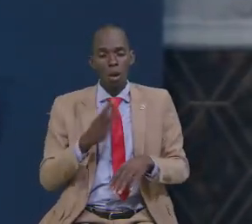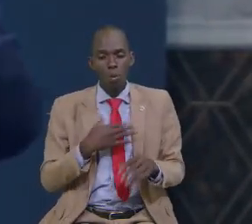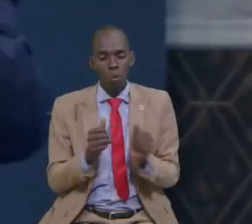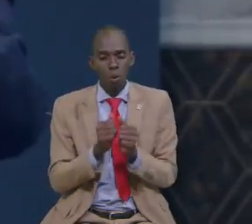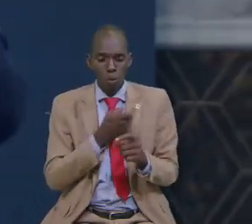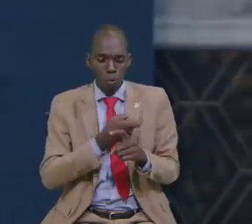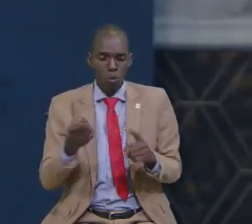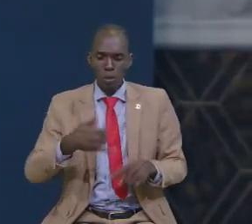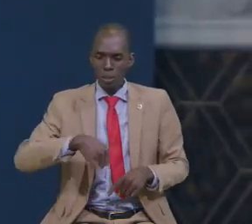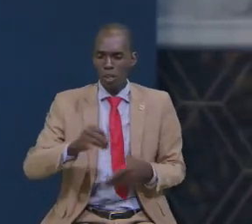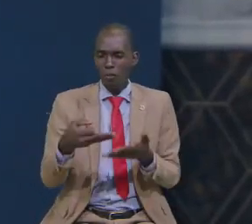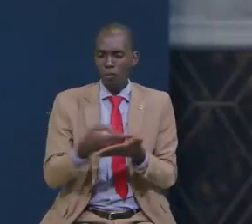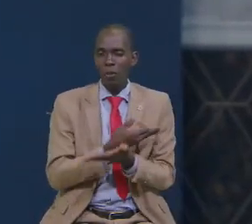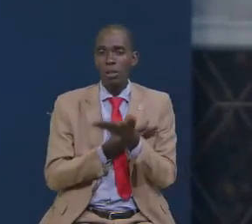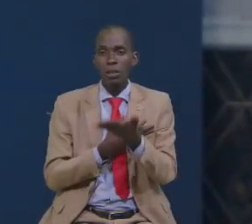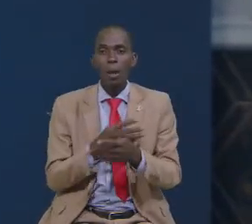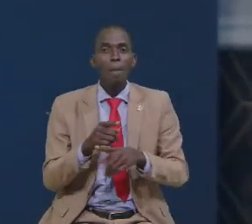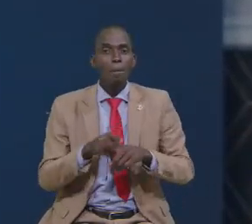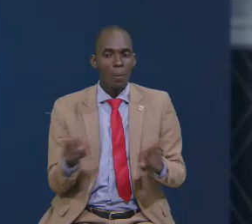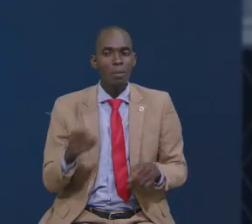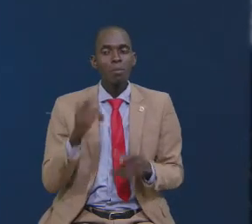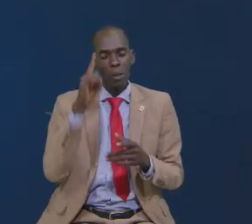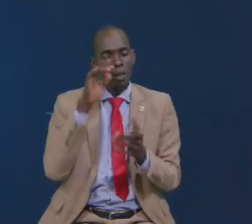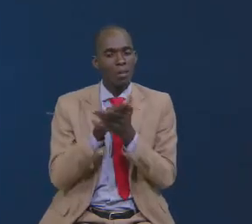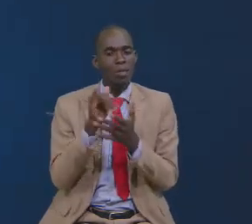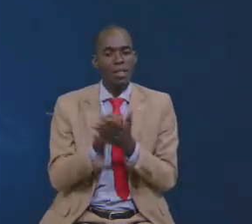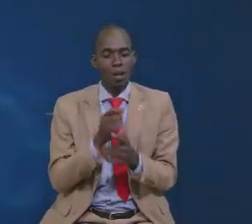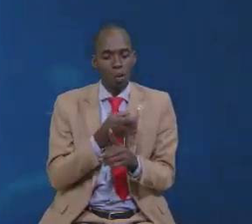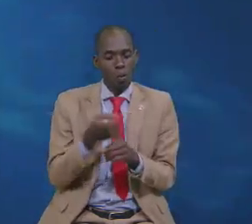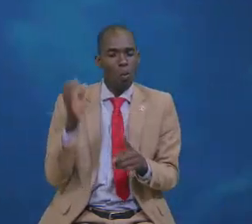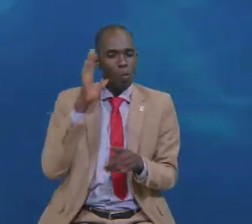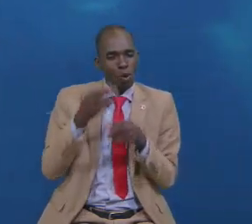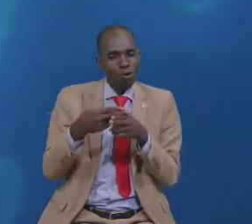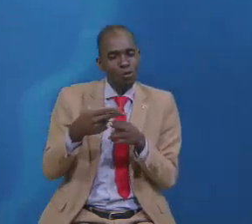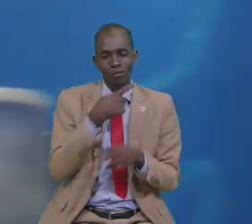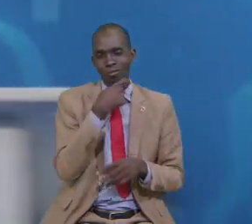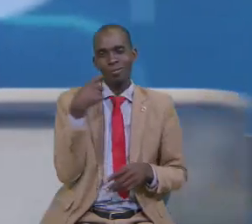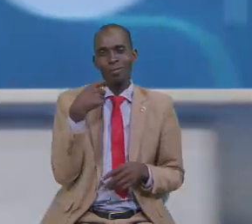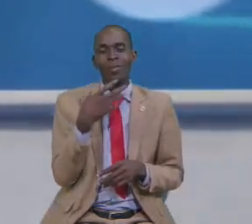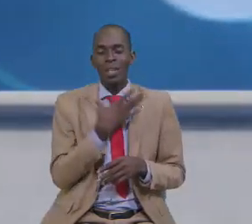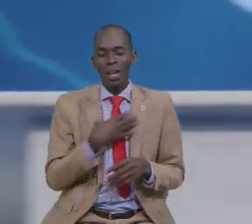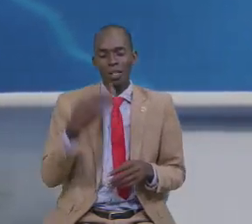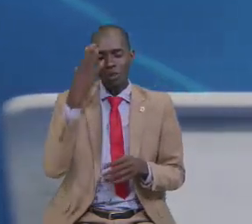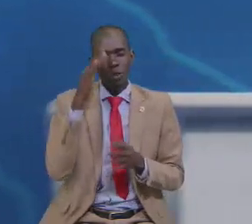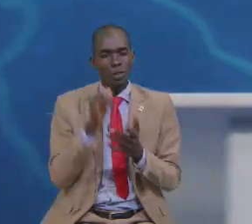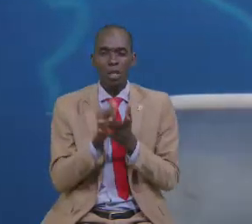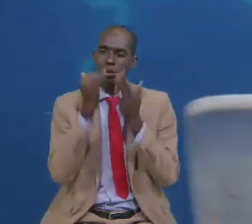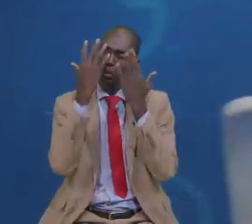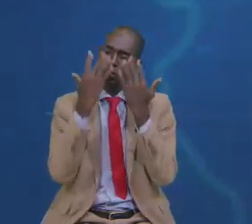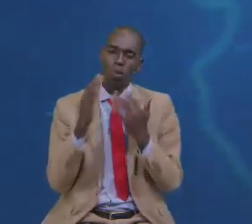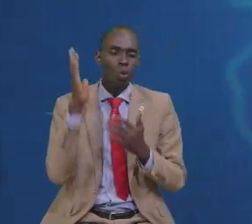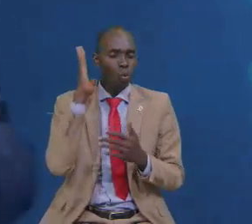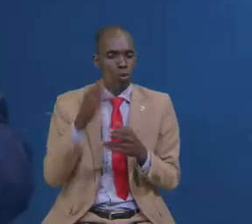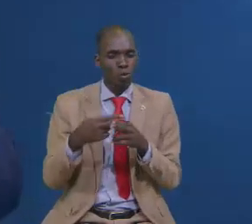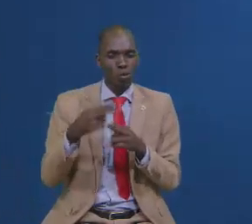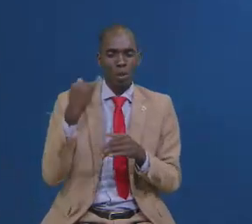there but the wand was on dry up and the sorrow when some get away but before the the